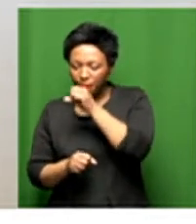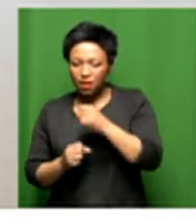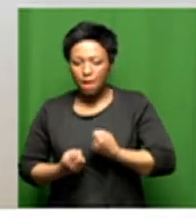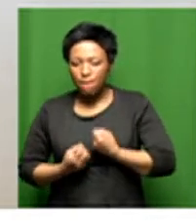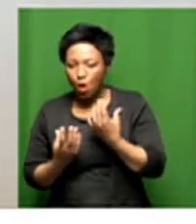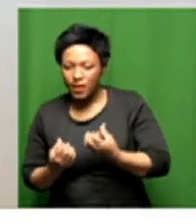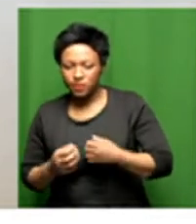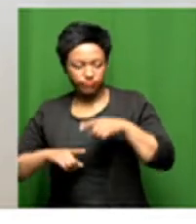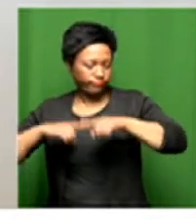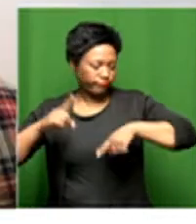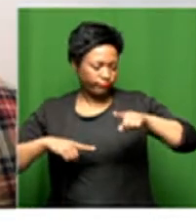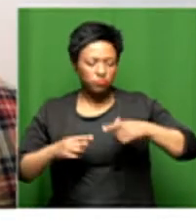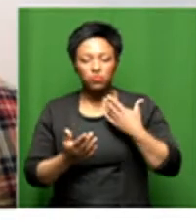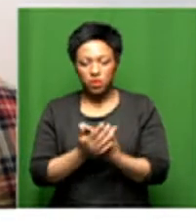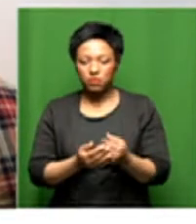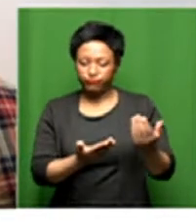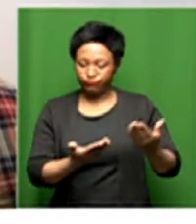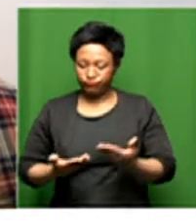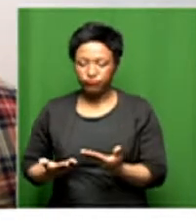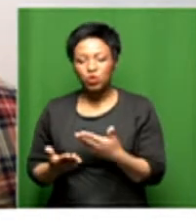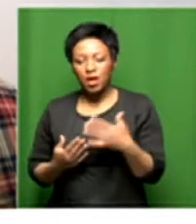So what will the artist be judged upon?